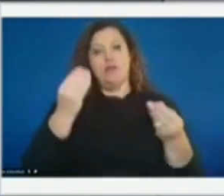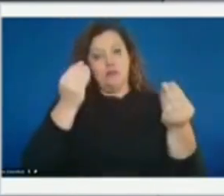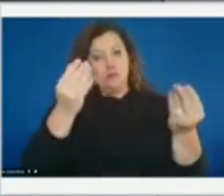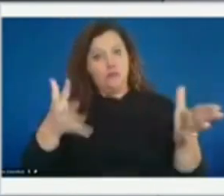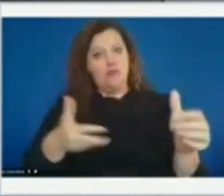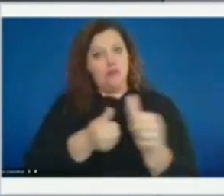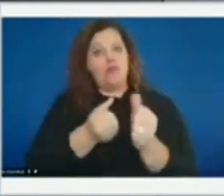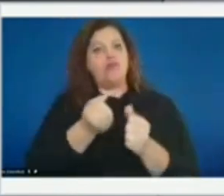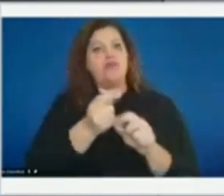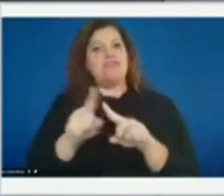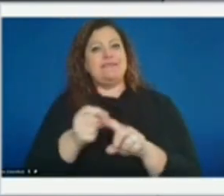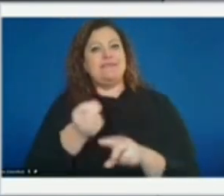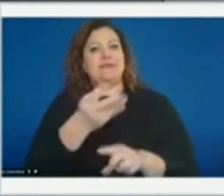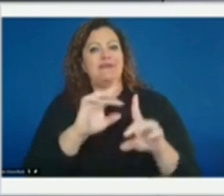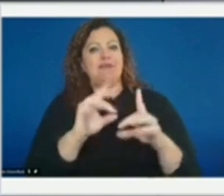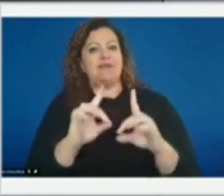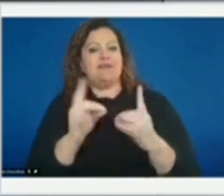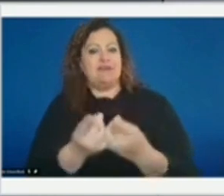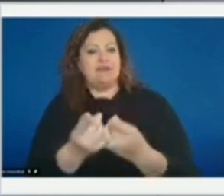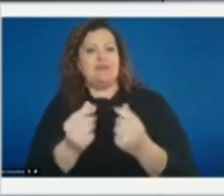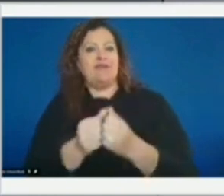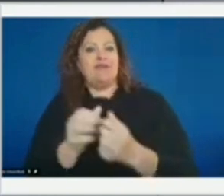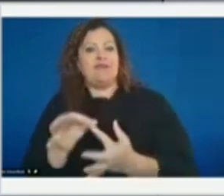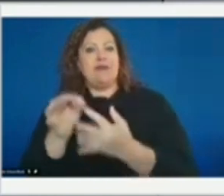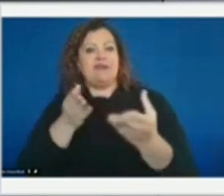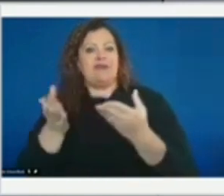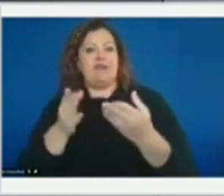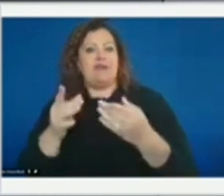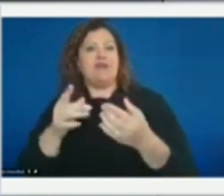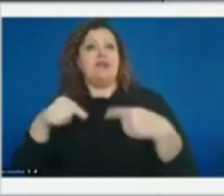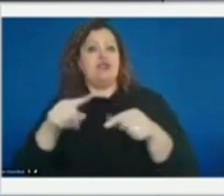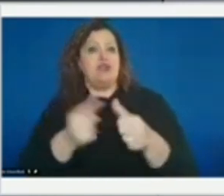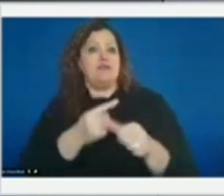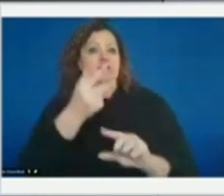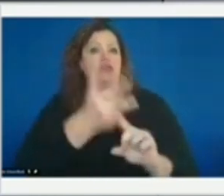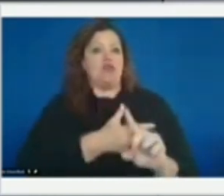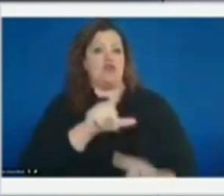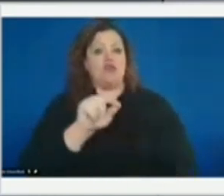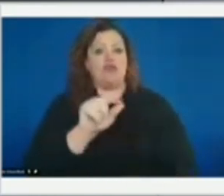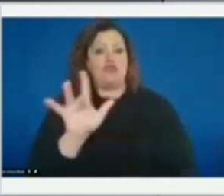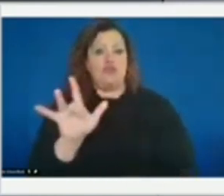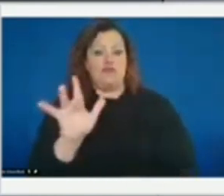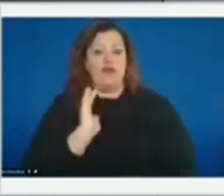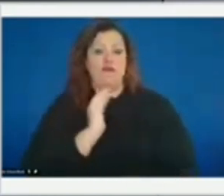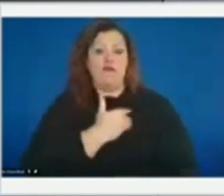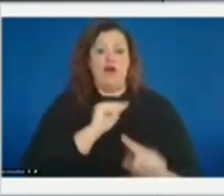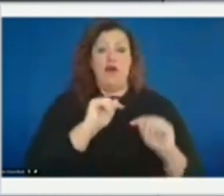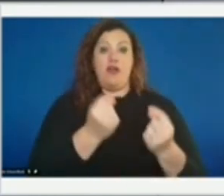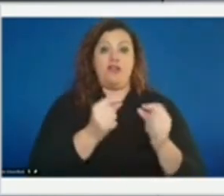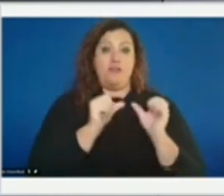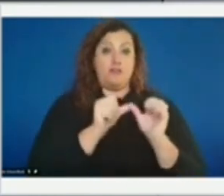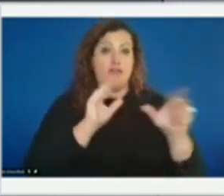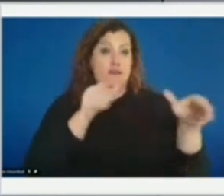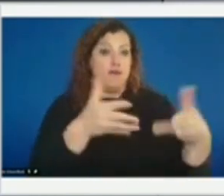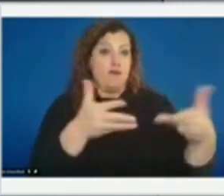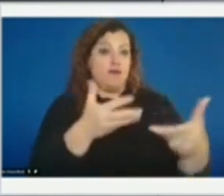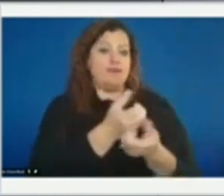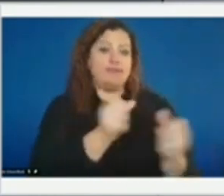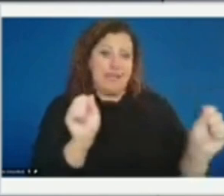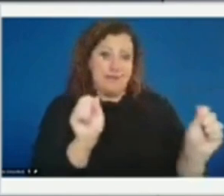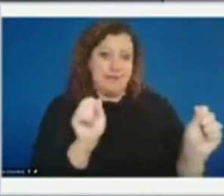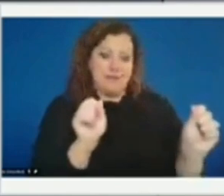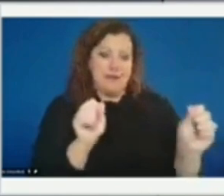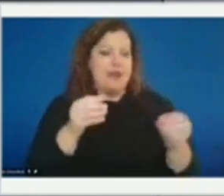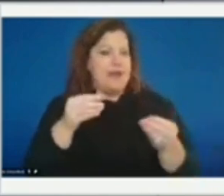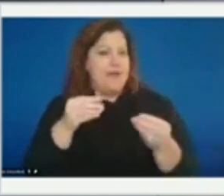Special Services Bureau throughout the first quarter of 2025. Our teams continue to focus on safety, efficiency,